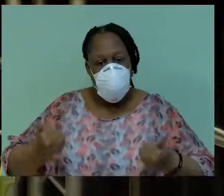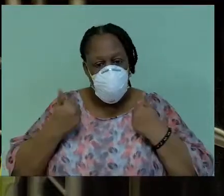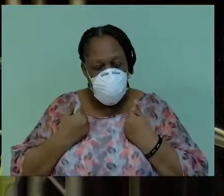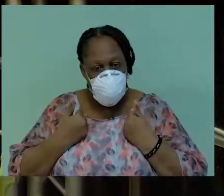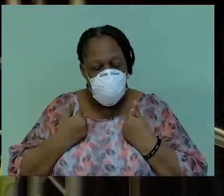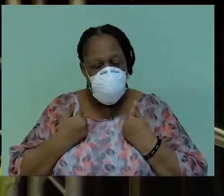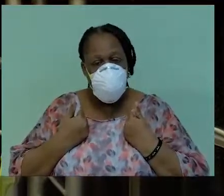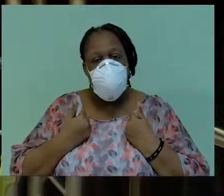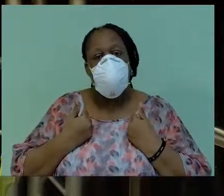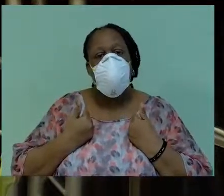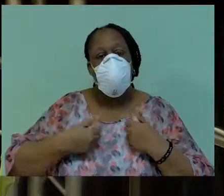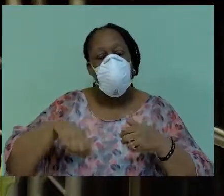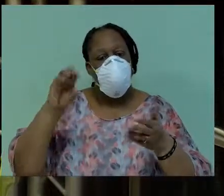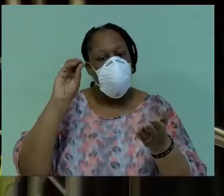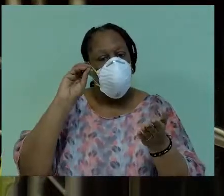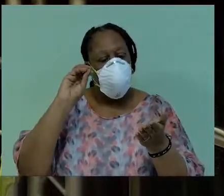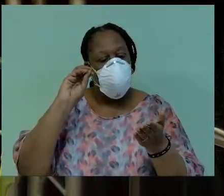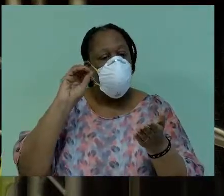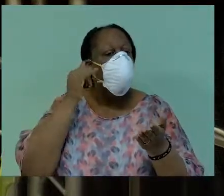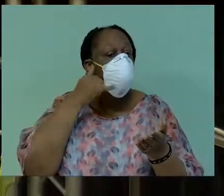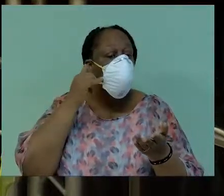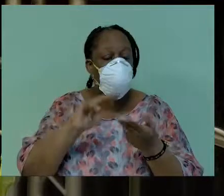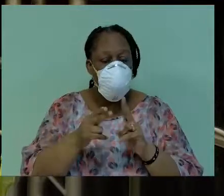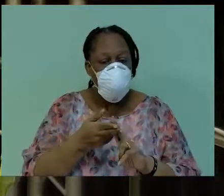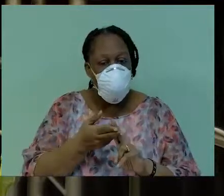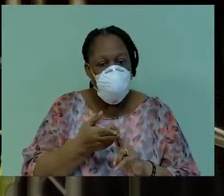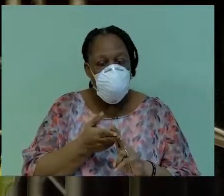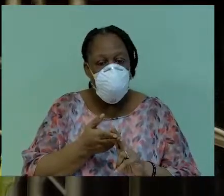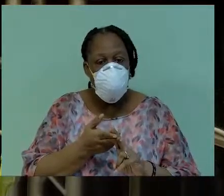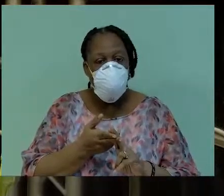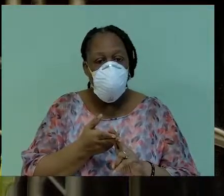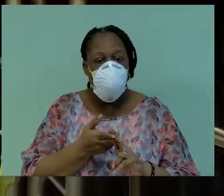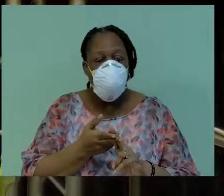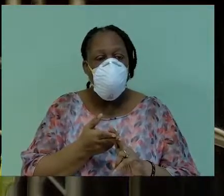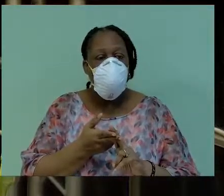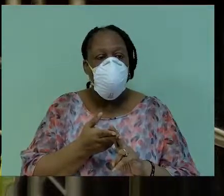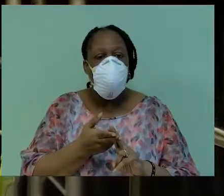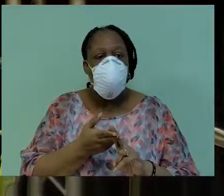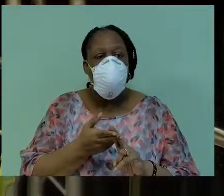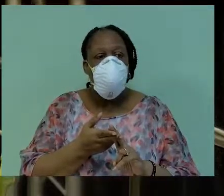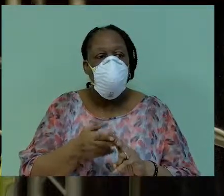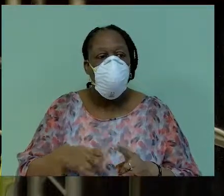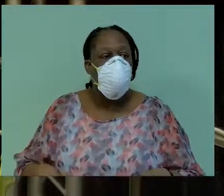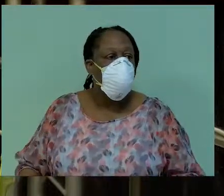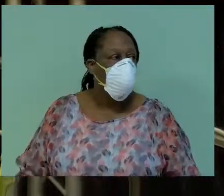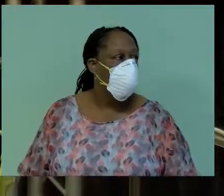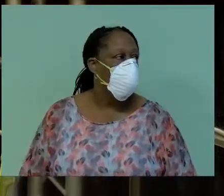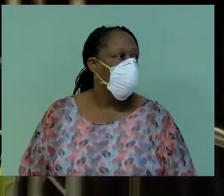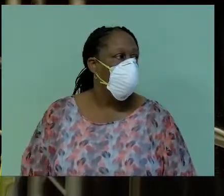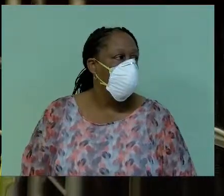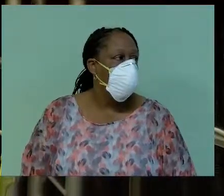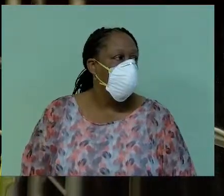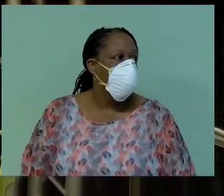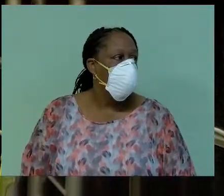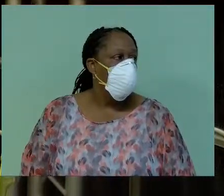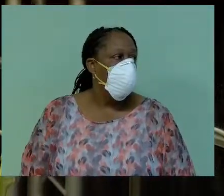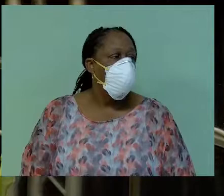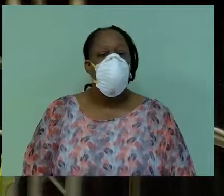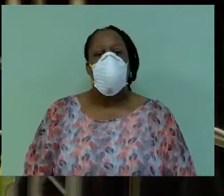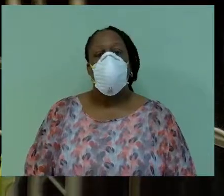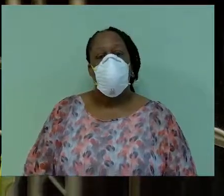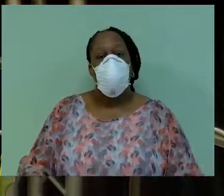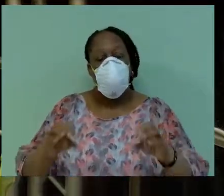The units that are required in terms of the standard units would be SI units. So if you have